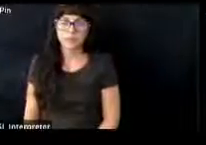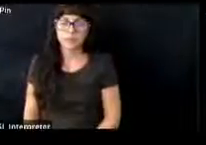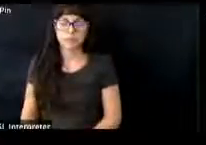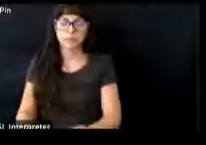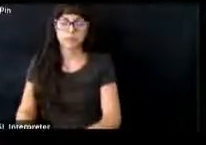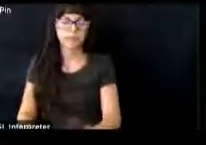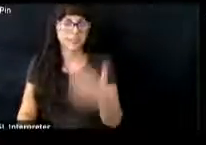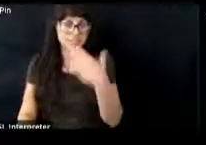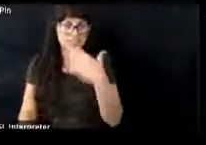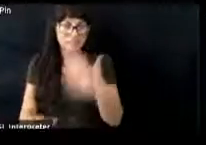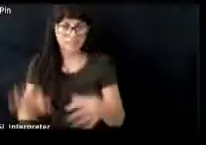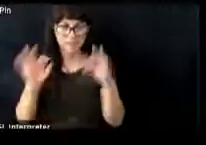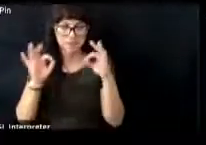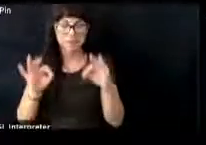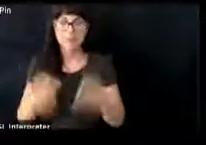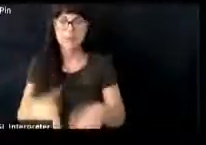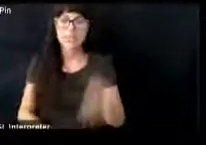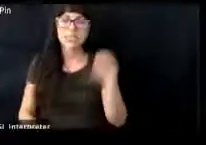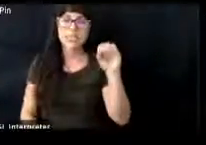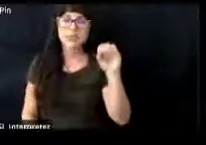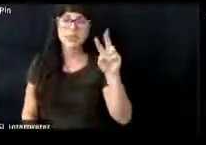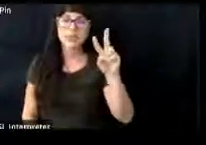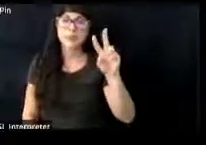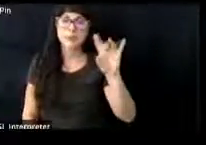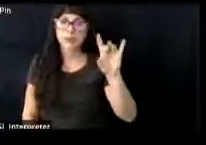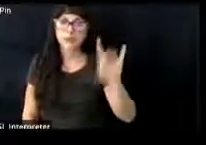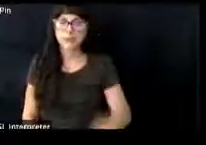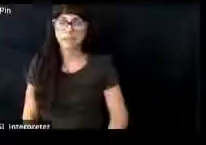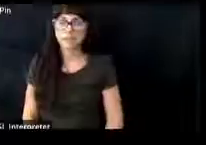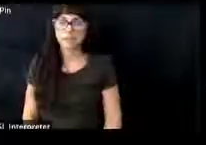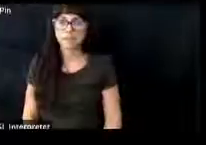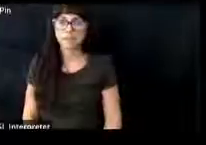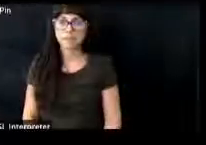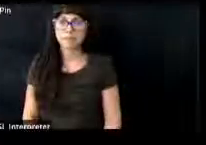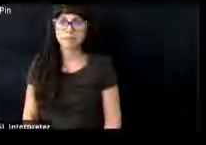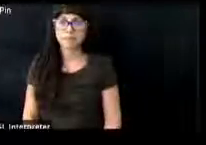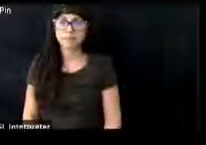Right now we will have 028.